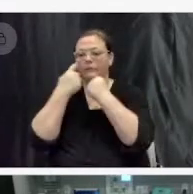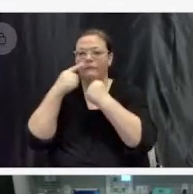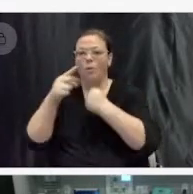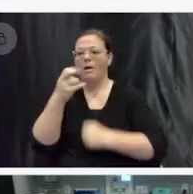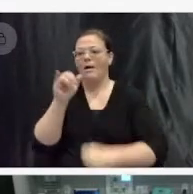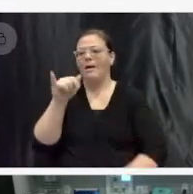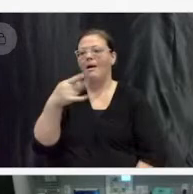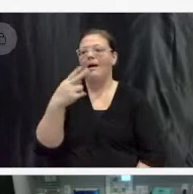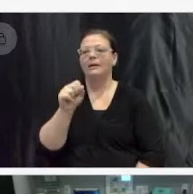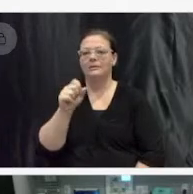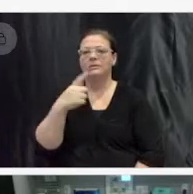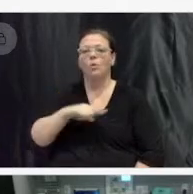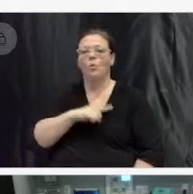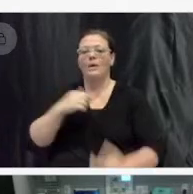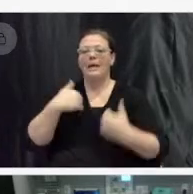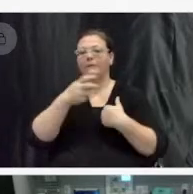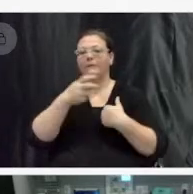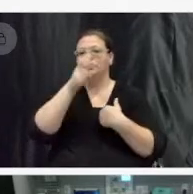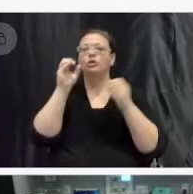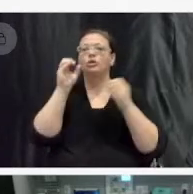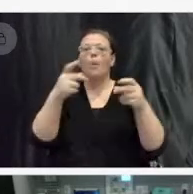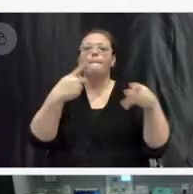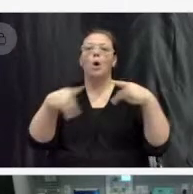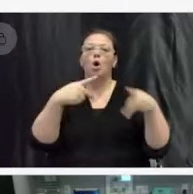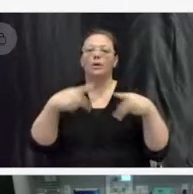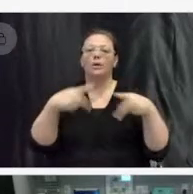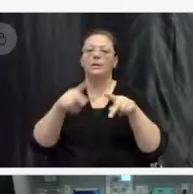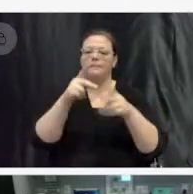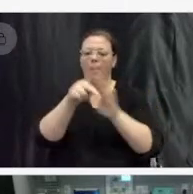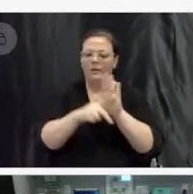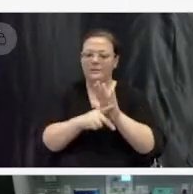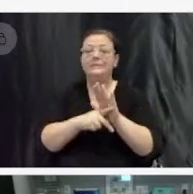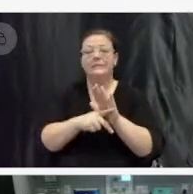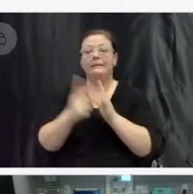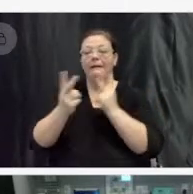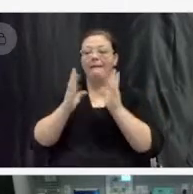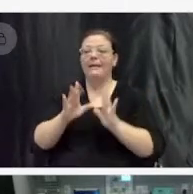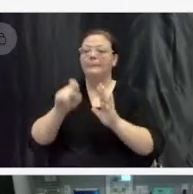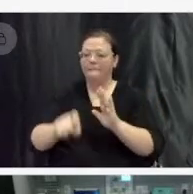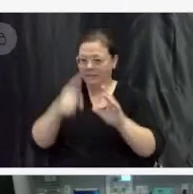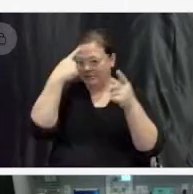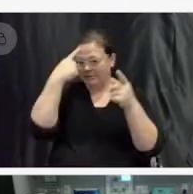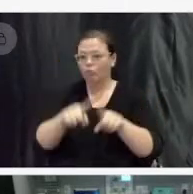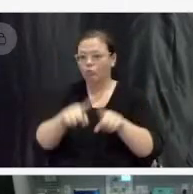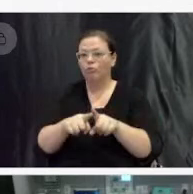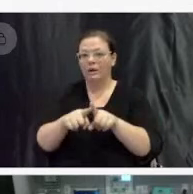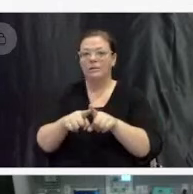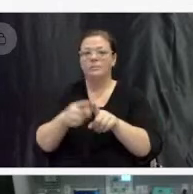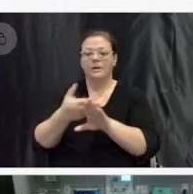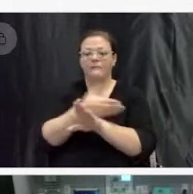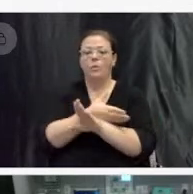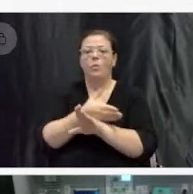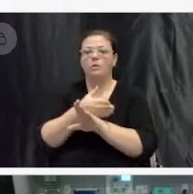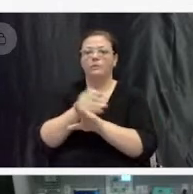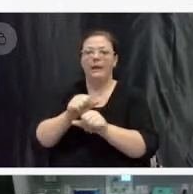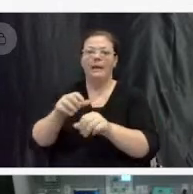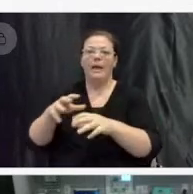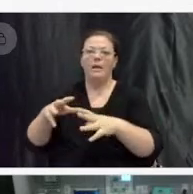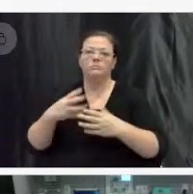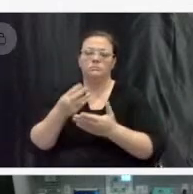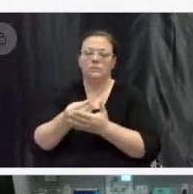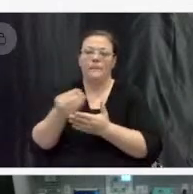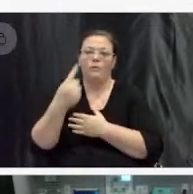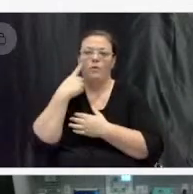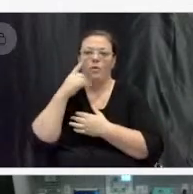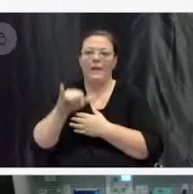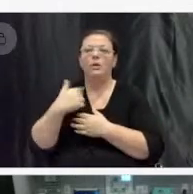Heights, we have a strict no-party policy that a guest must agree to prior to booking. As added protection, we are implementing